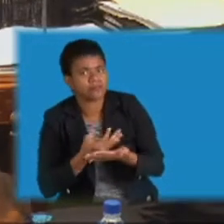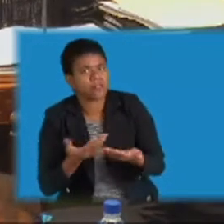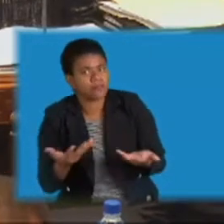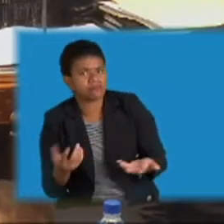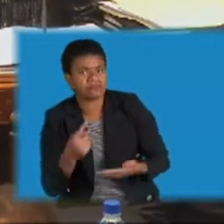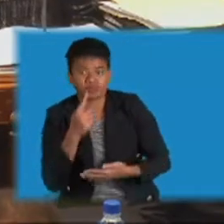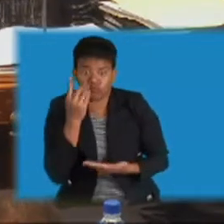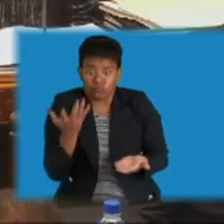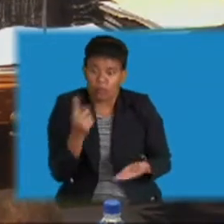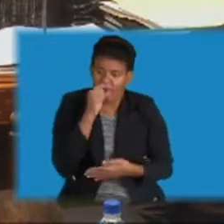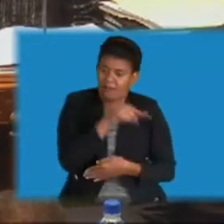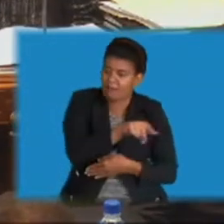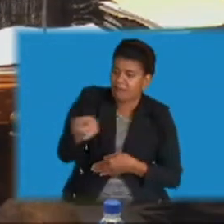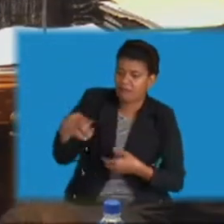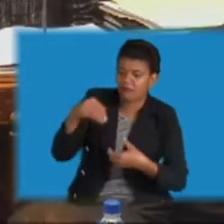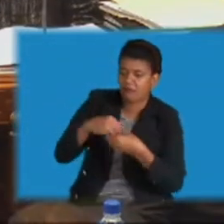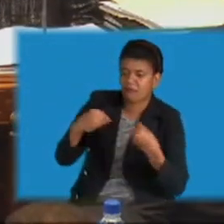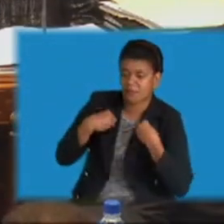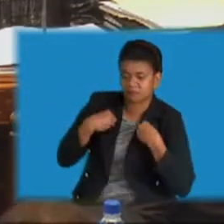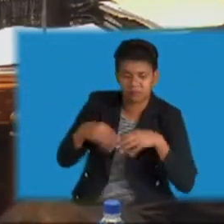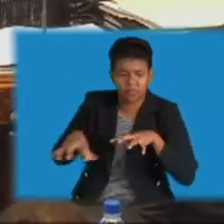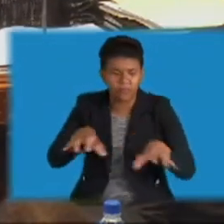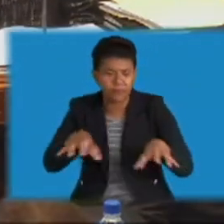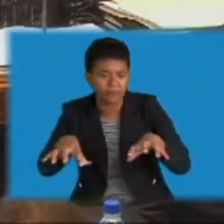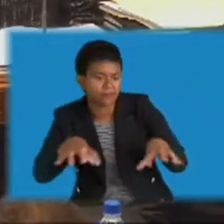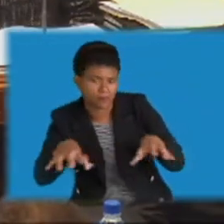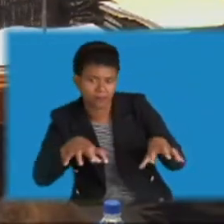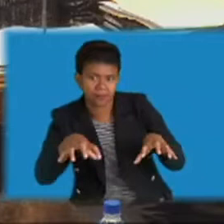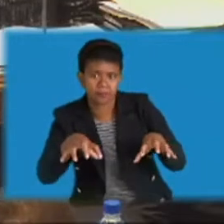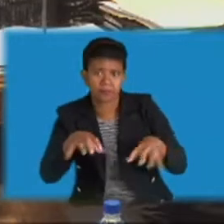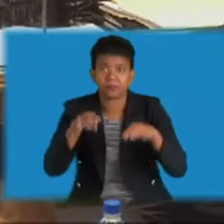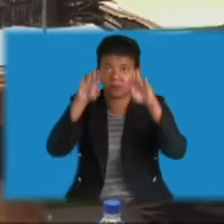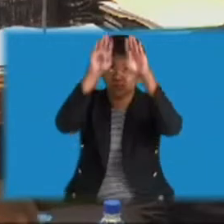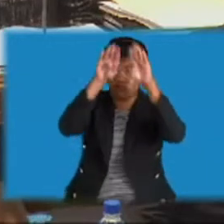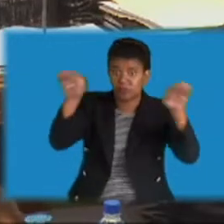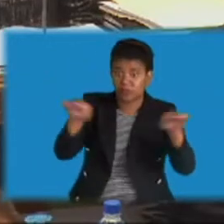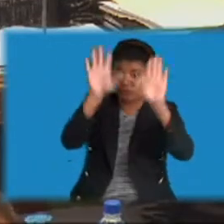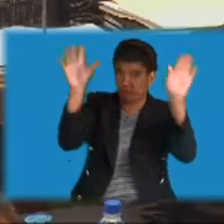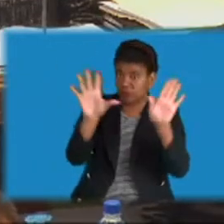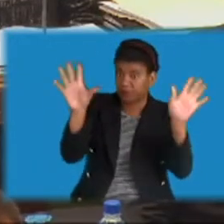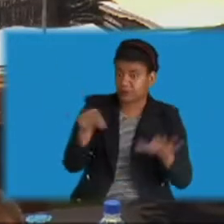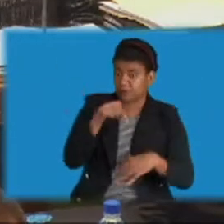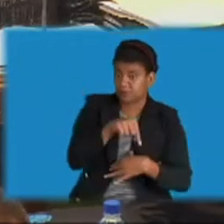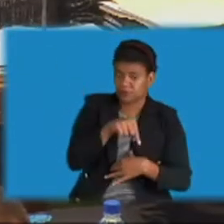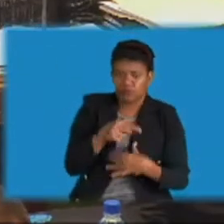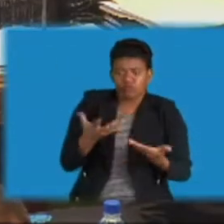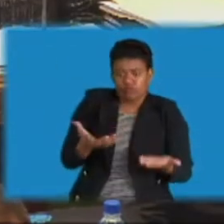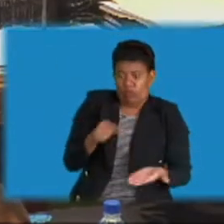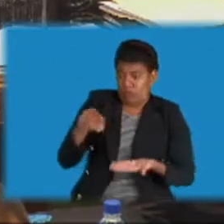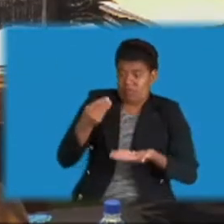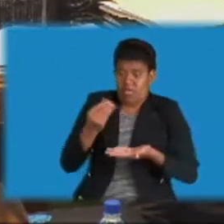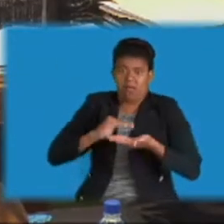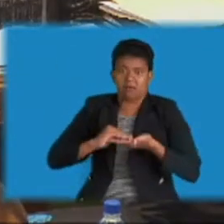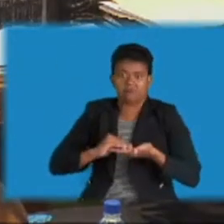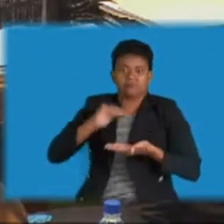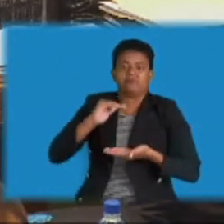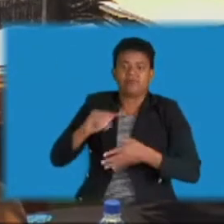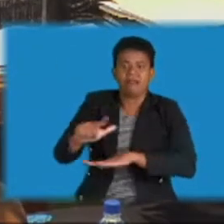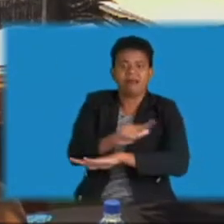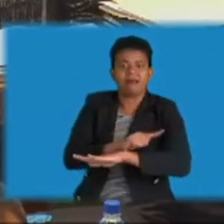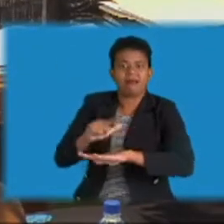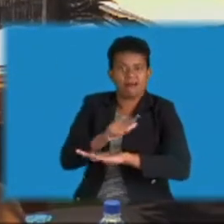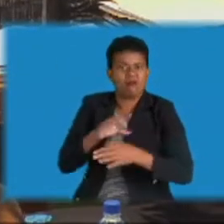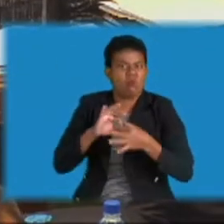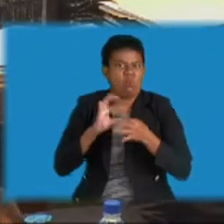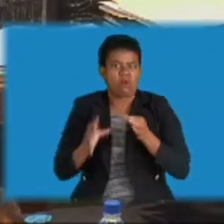business activities within the pine industry, thereby increasing landowner participation and returns.